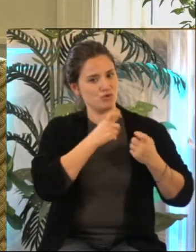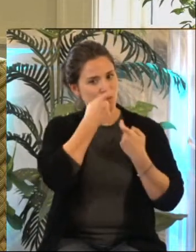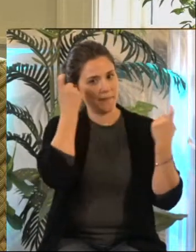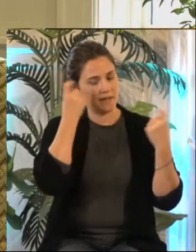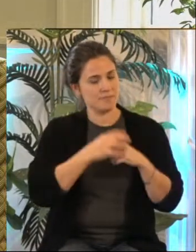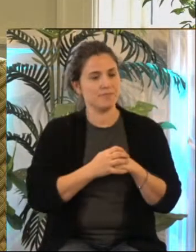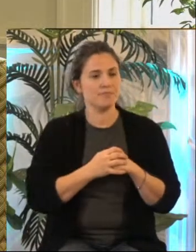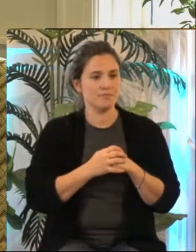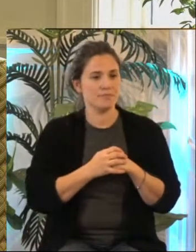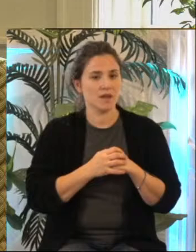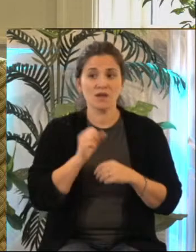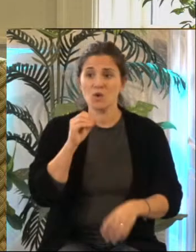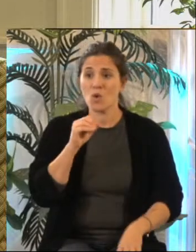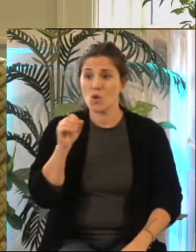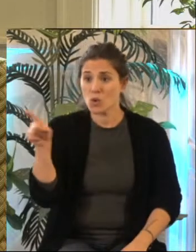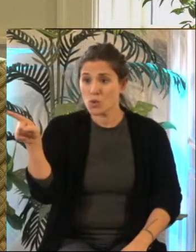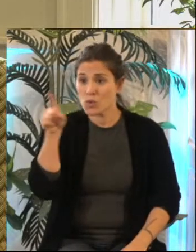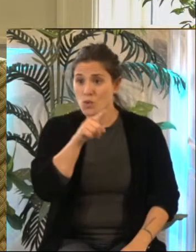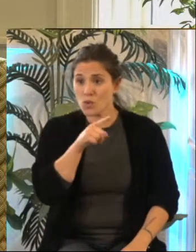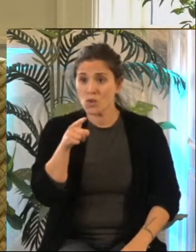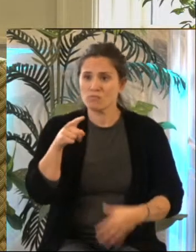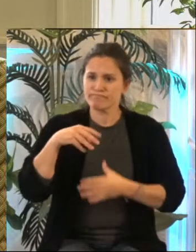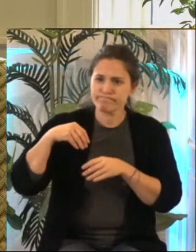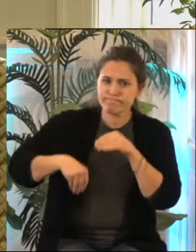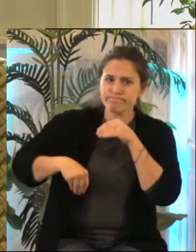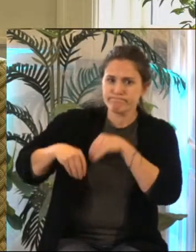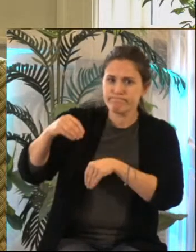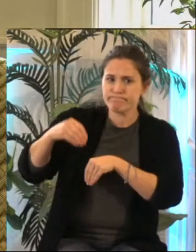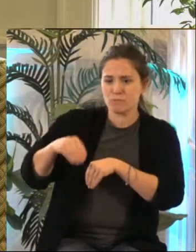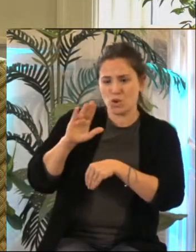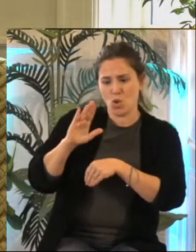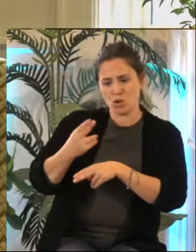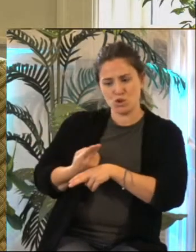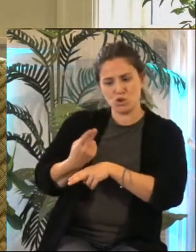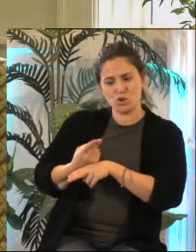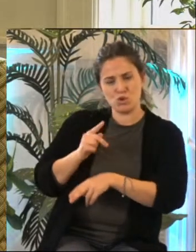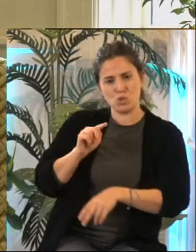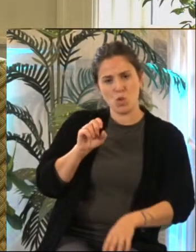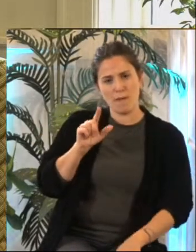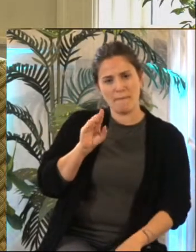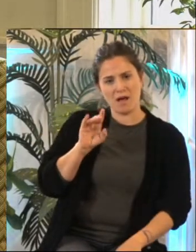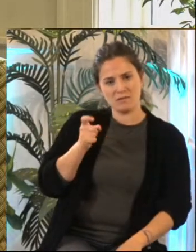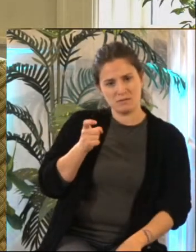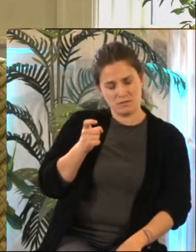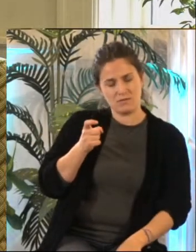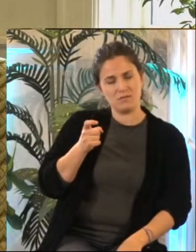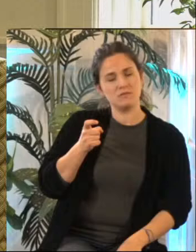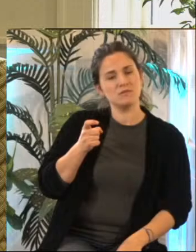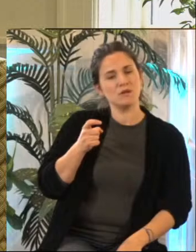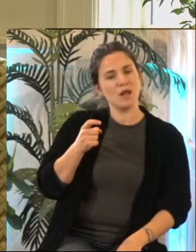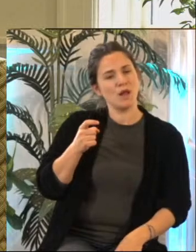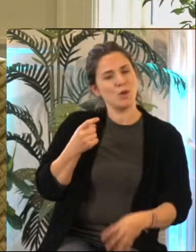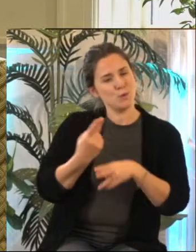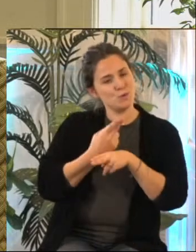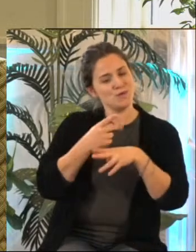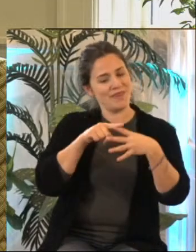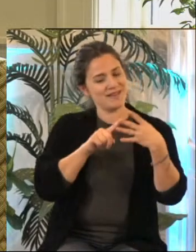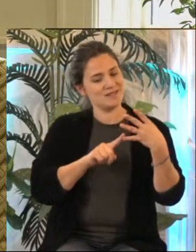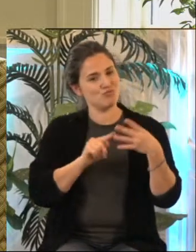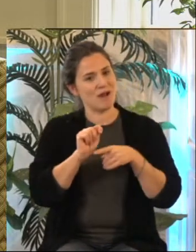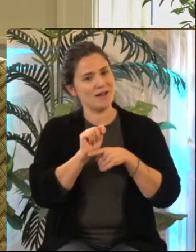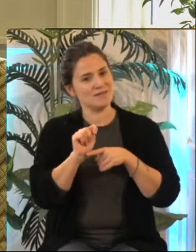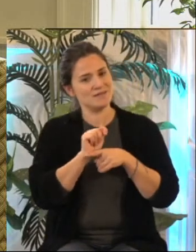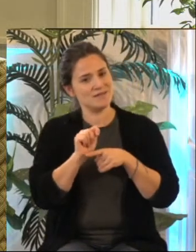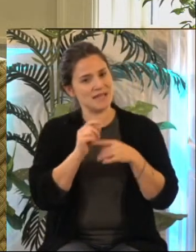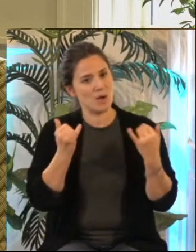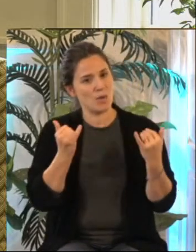our spiritual toolbox, if you will, with all 4 of these practices and using them as we need them. In these